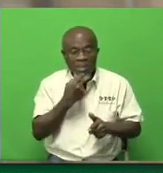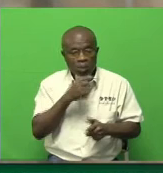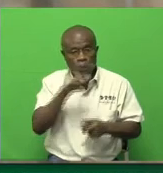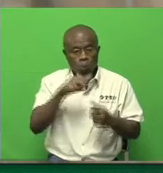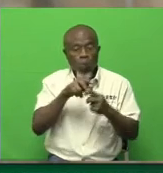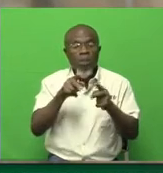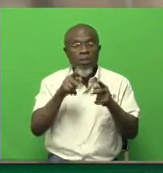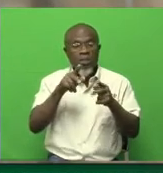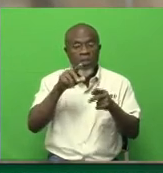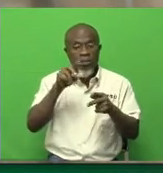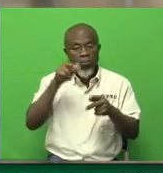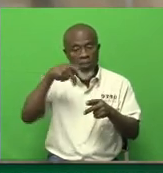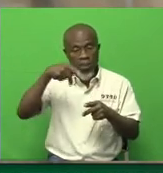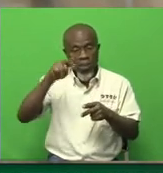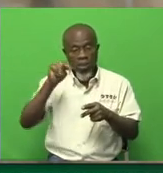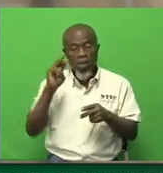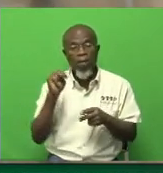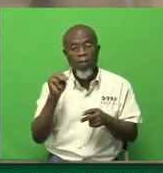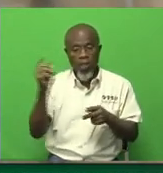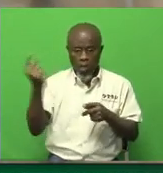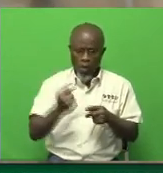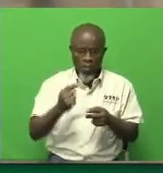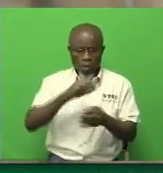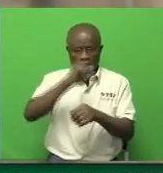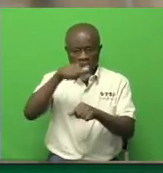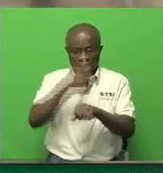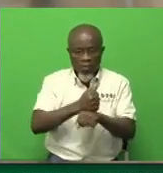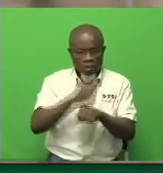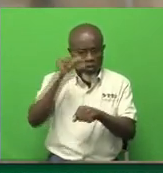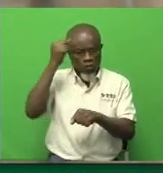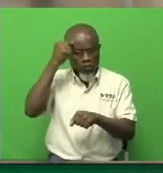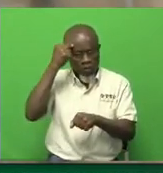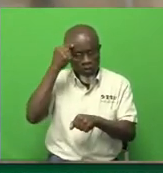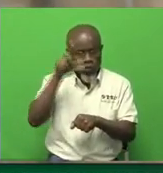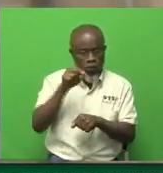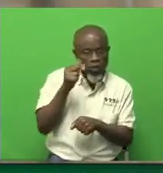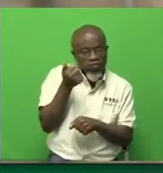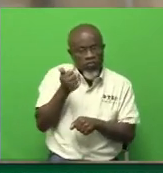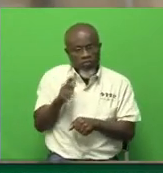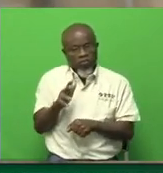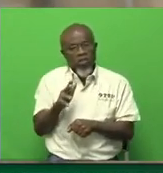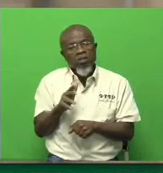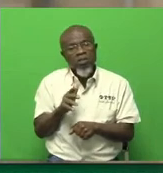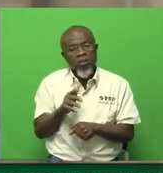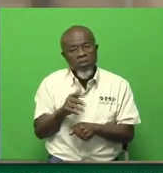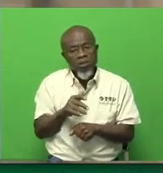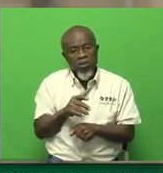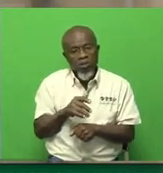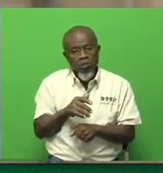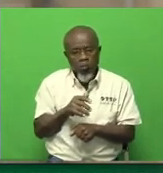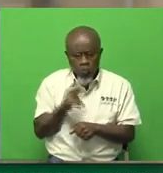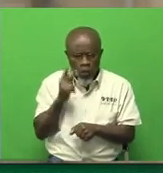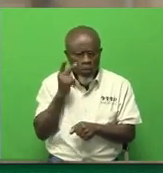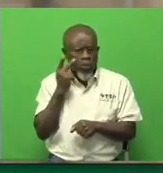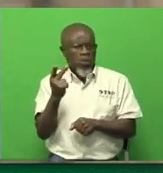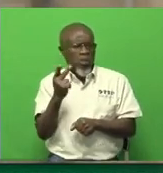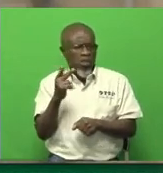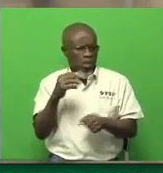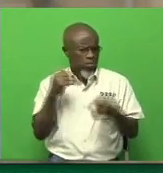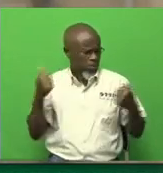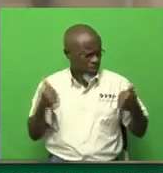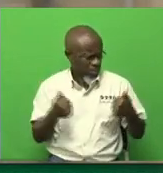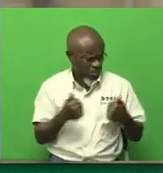2015. we came recognizing that there are serious challenges in this